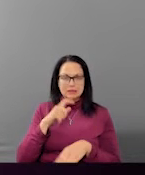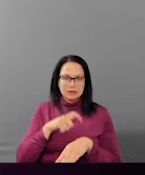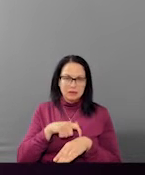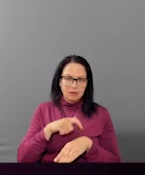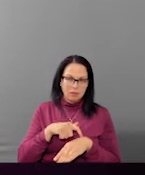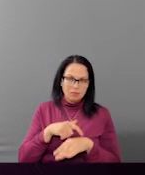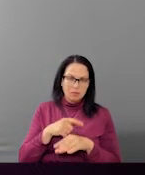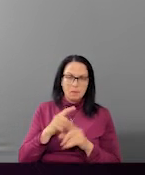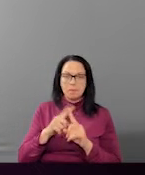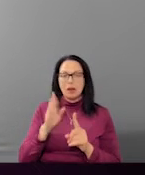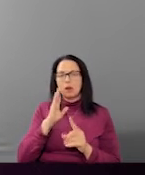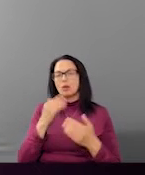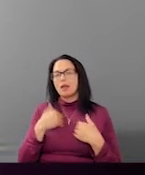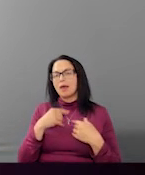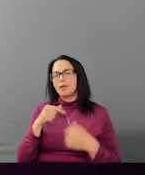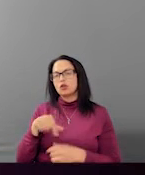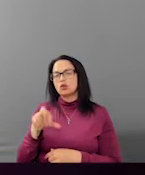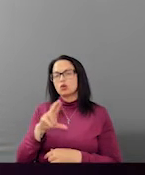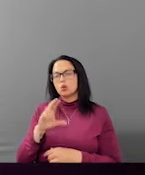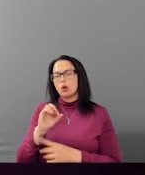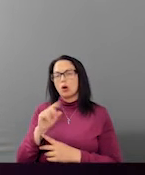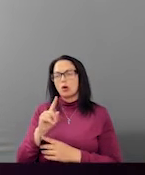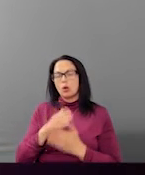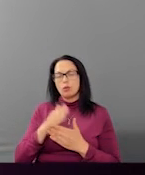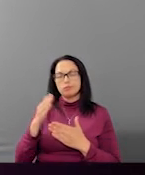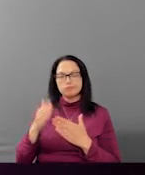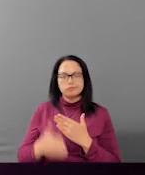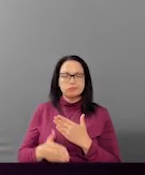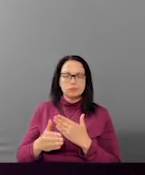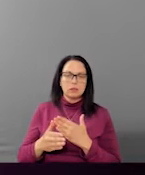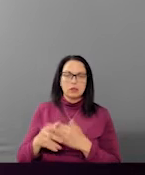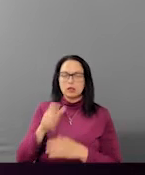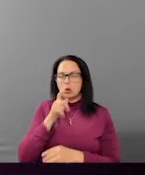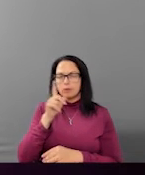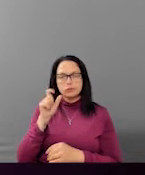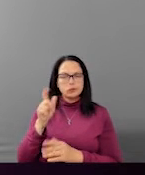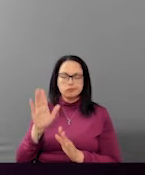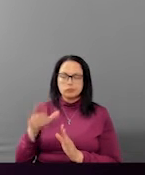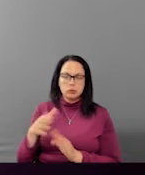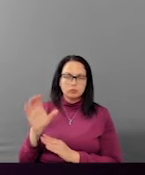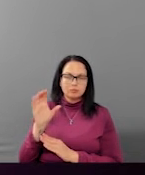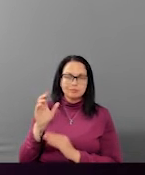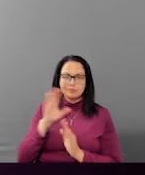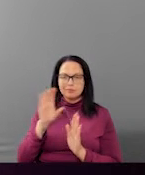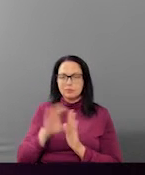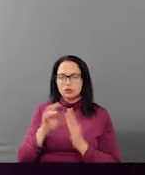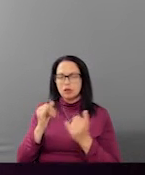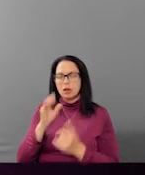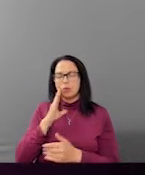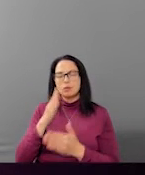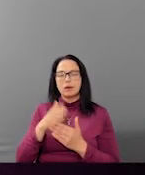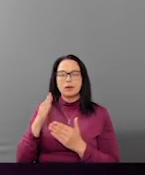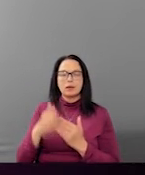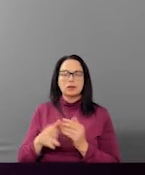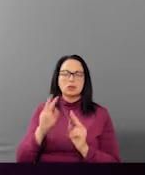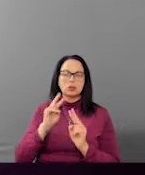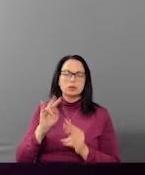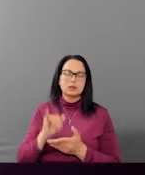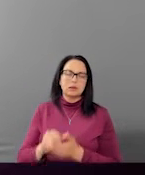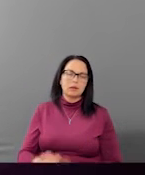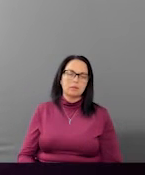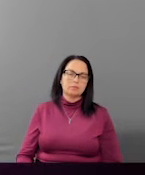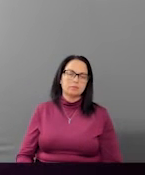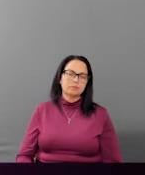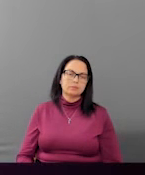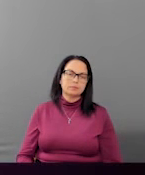have a QR code to this at the end, so don't worry about pulling your phones out or trying to squint. I'll have all these resources at the very end so you can see that. So you